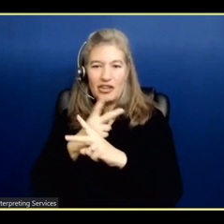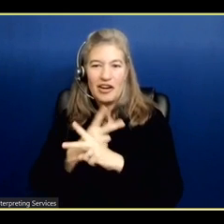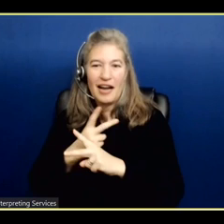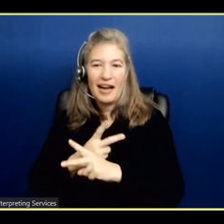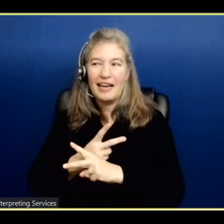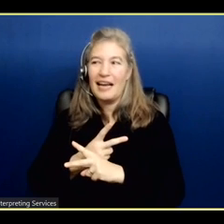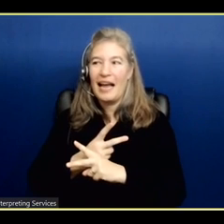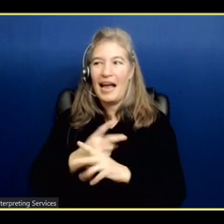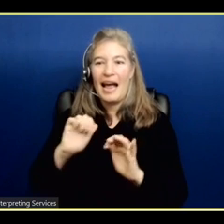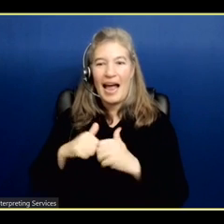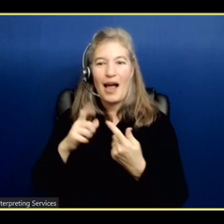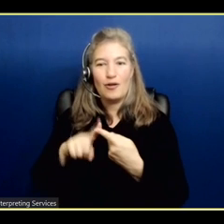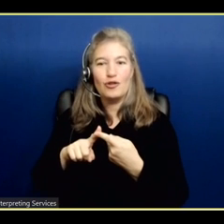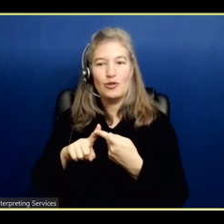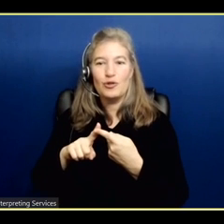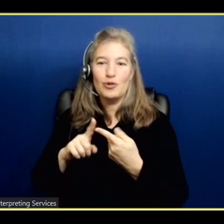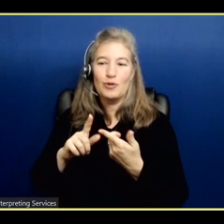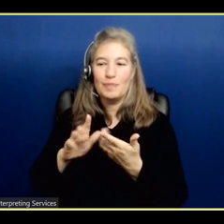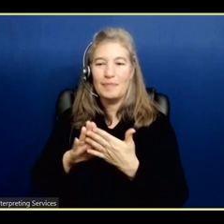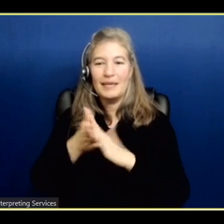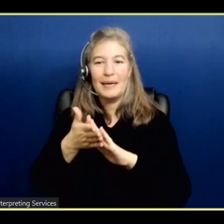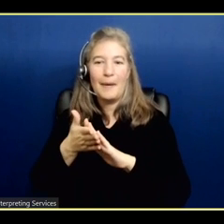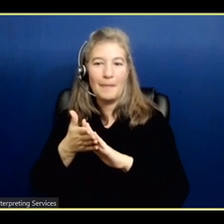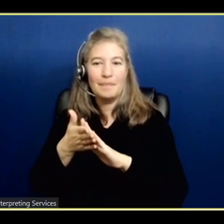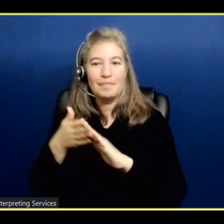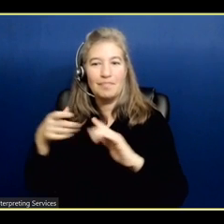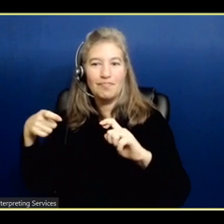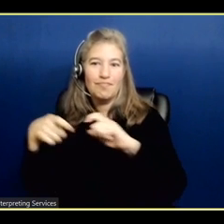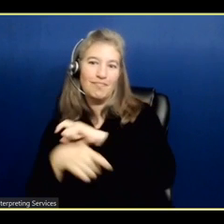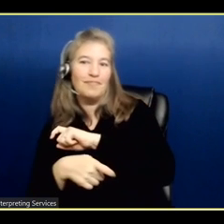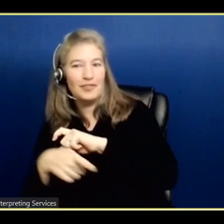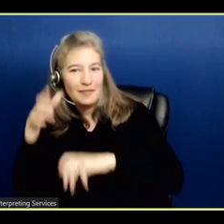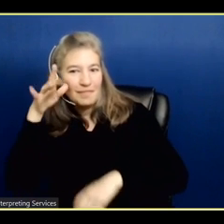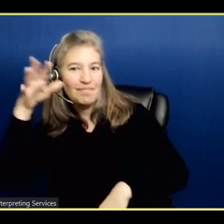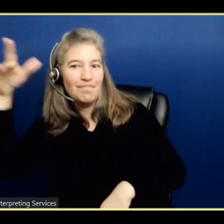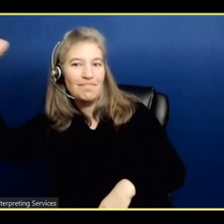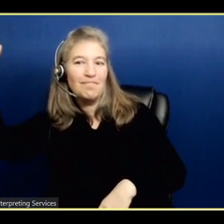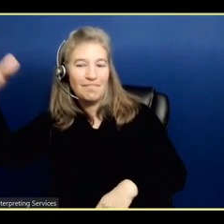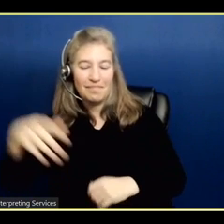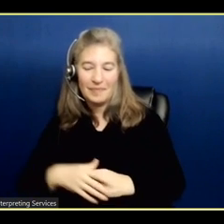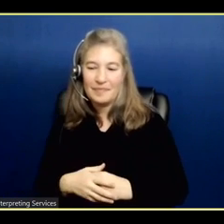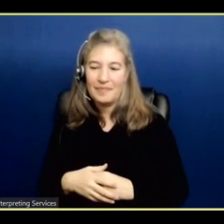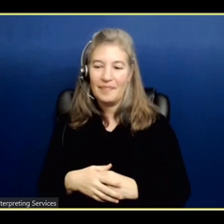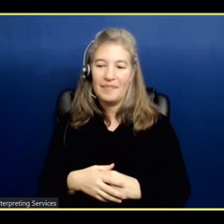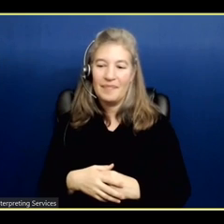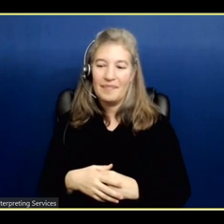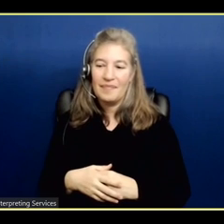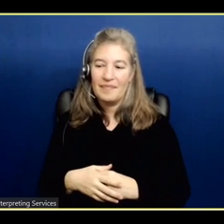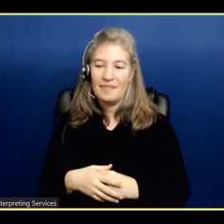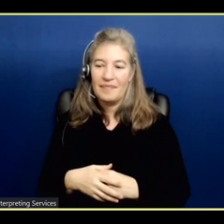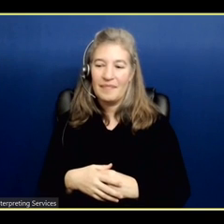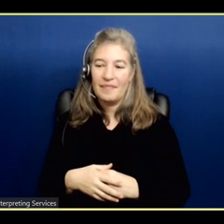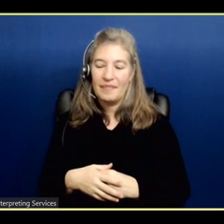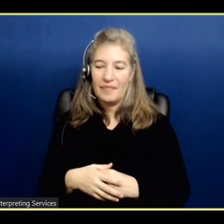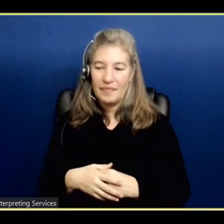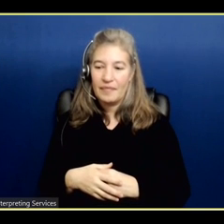So whether racial justice is at the core of our everyday work or not, I think we can start from where we stand right now in this